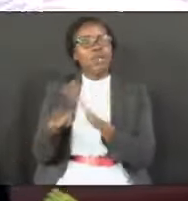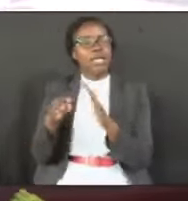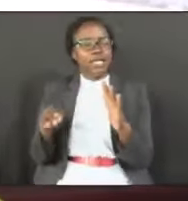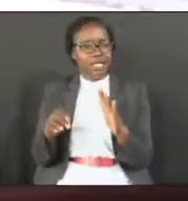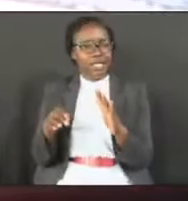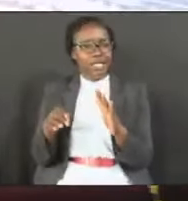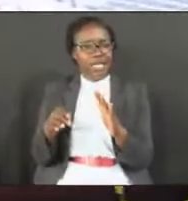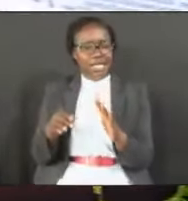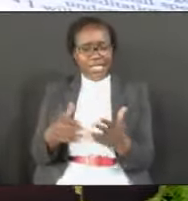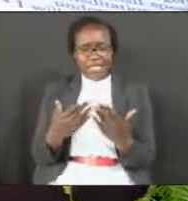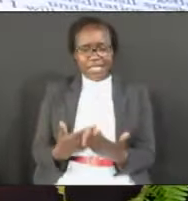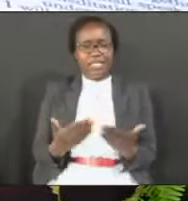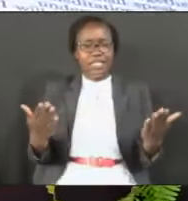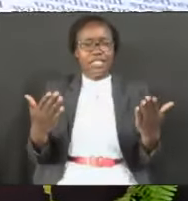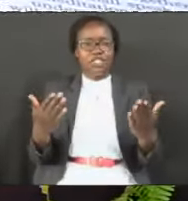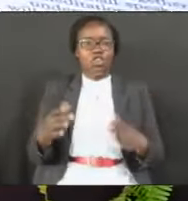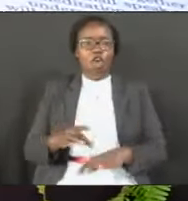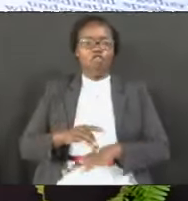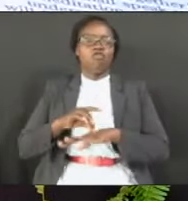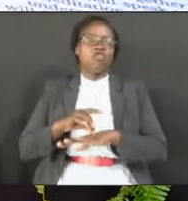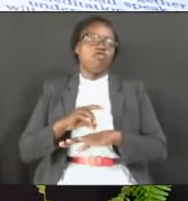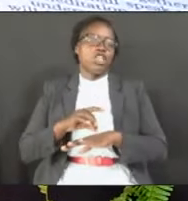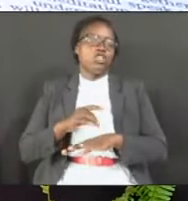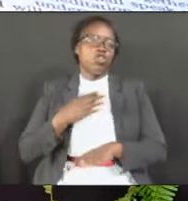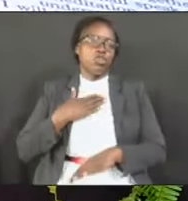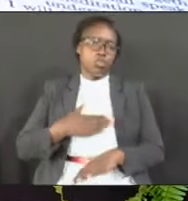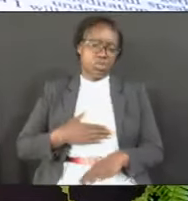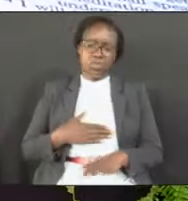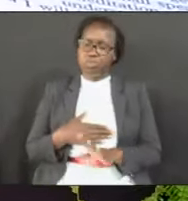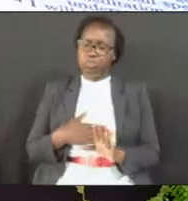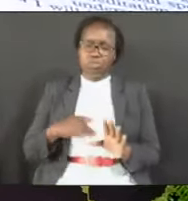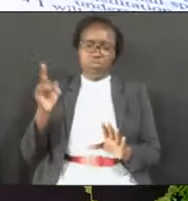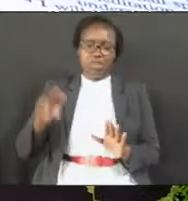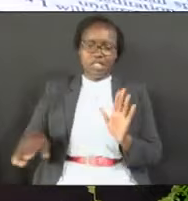the things of flesh.